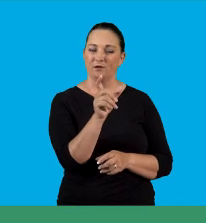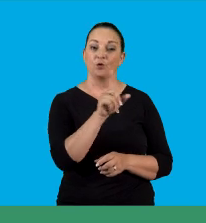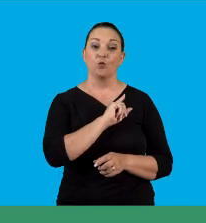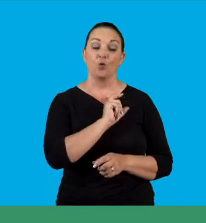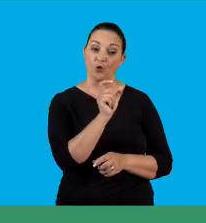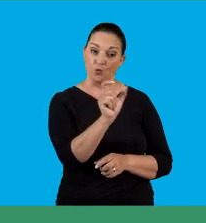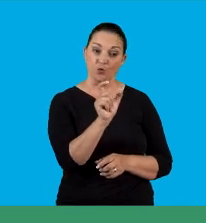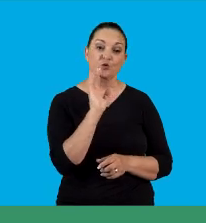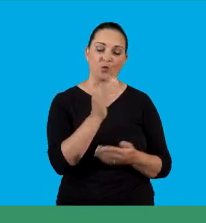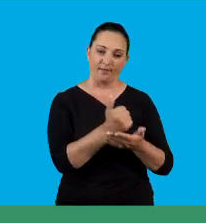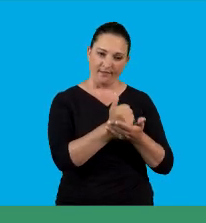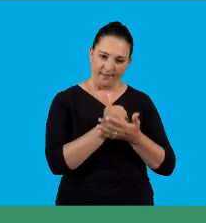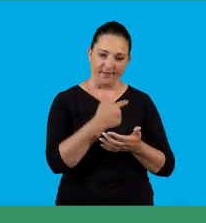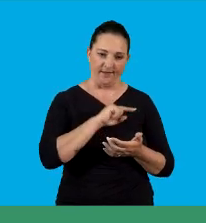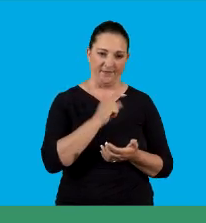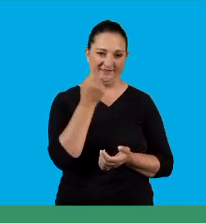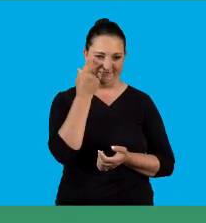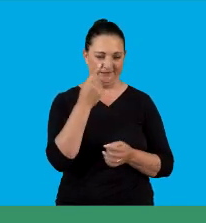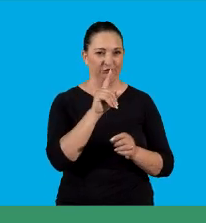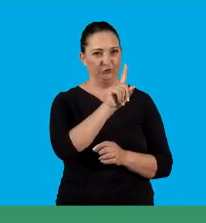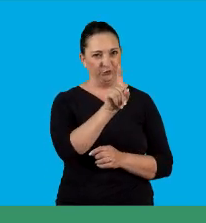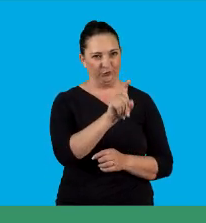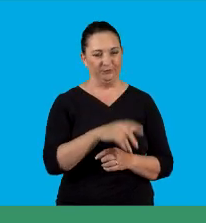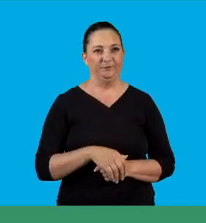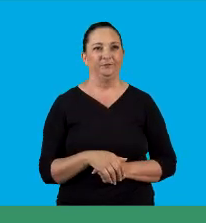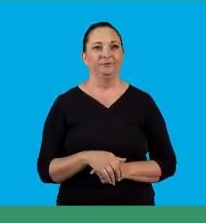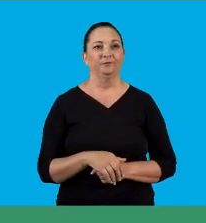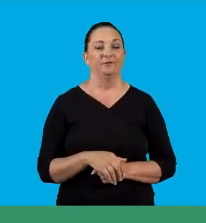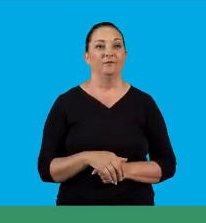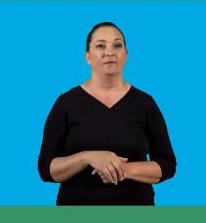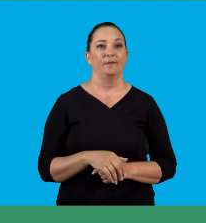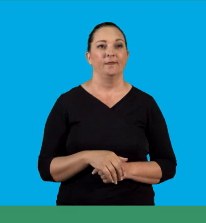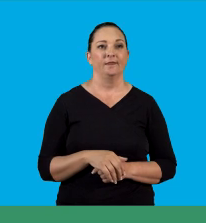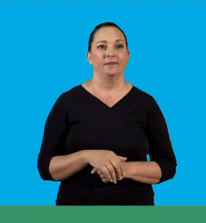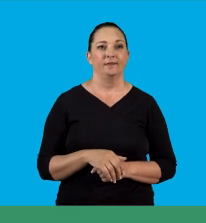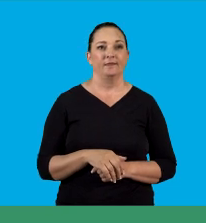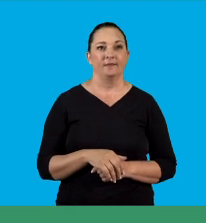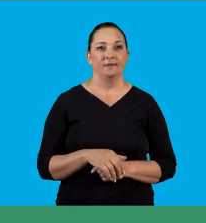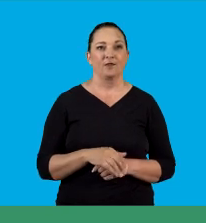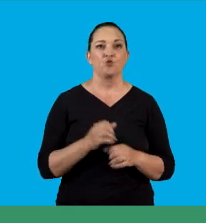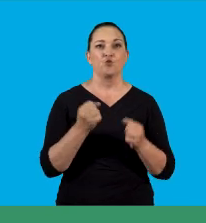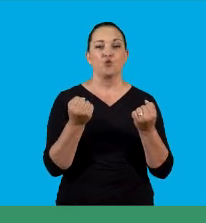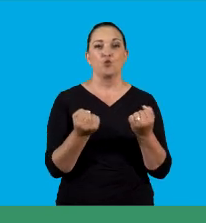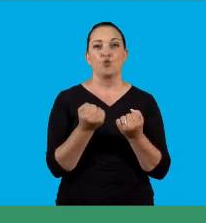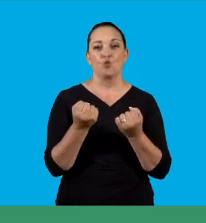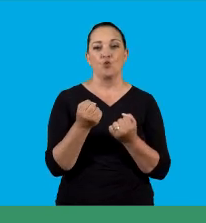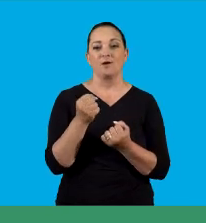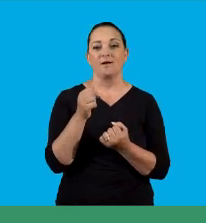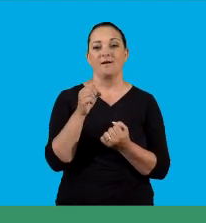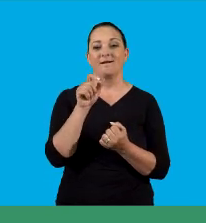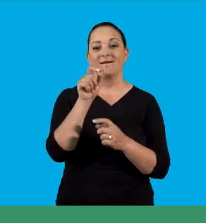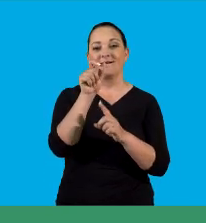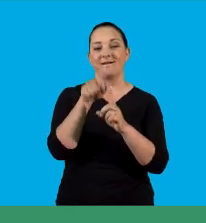us in order to be able to answer this question. So the word there is workers. So